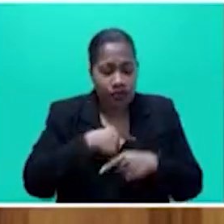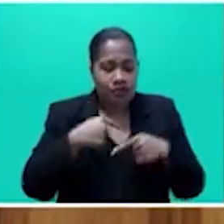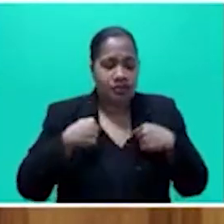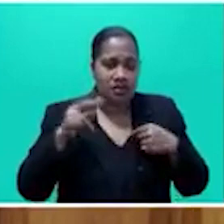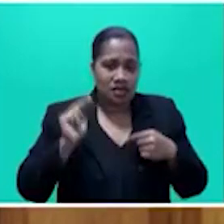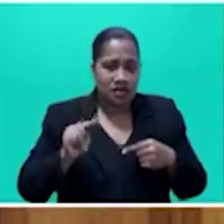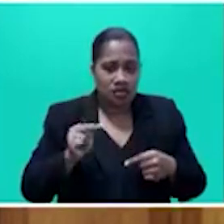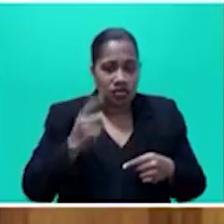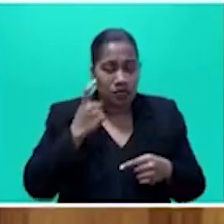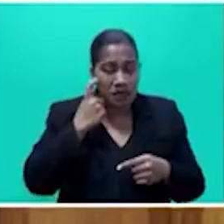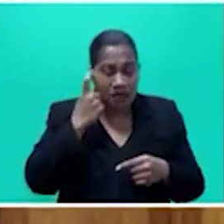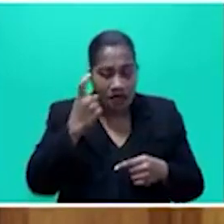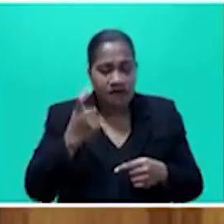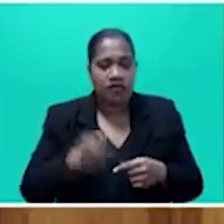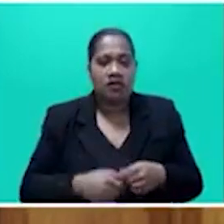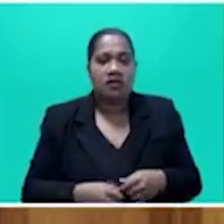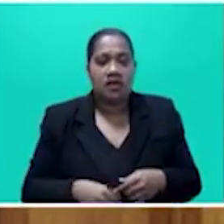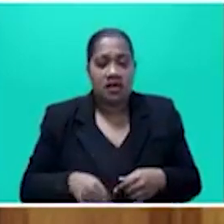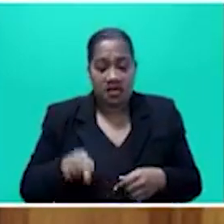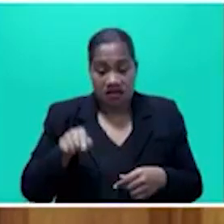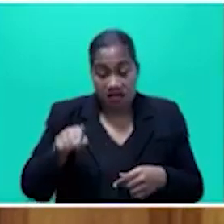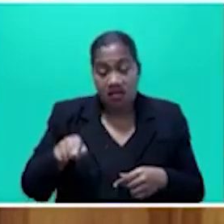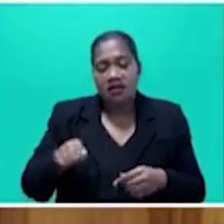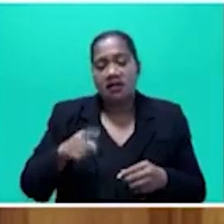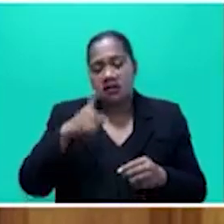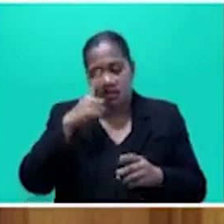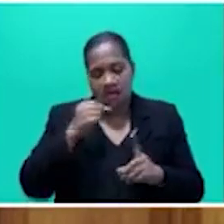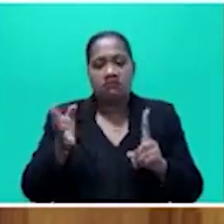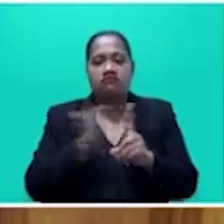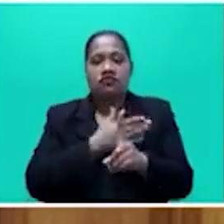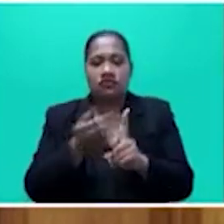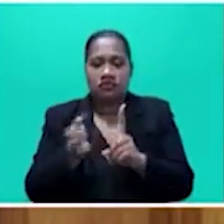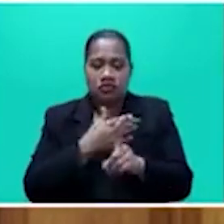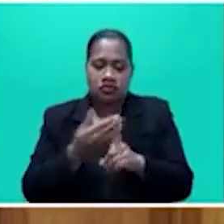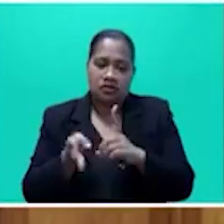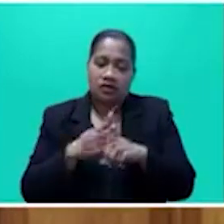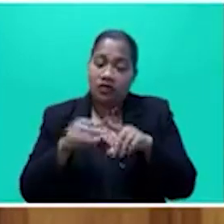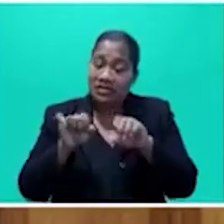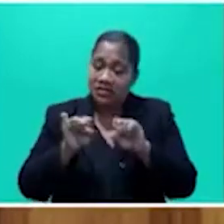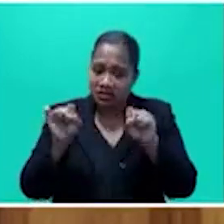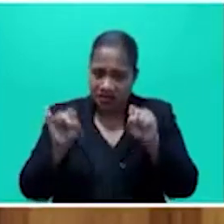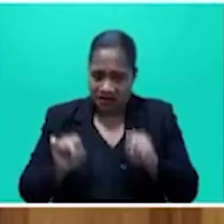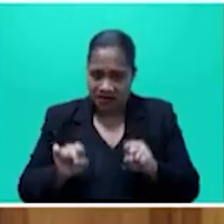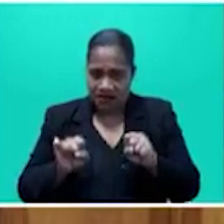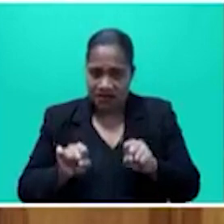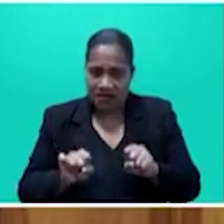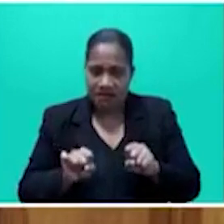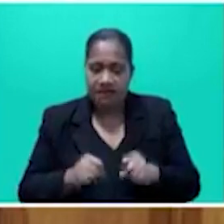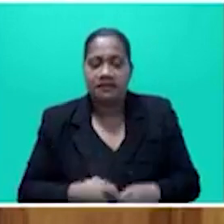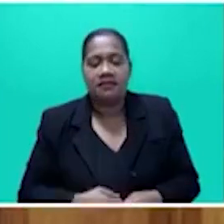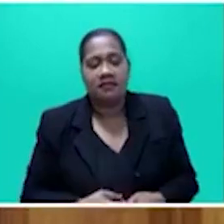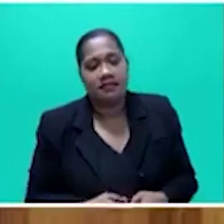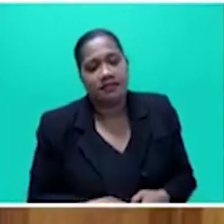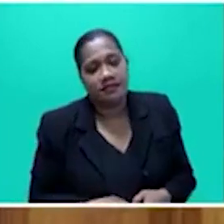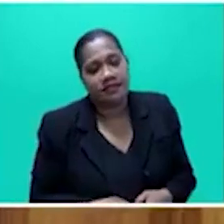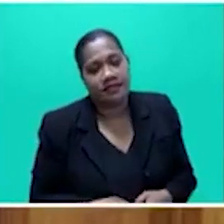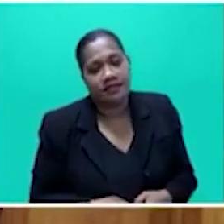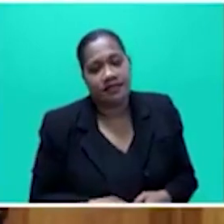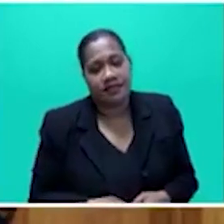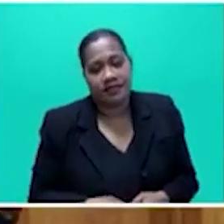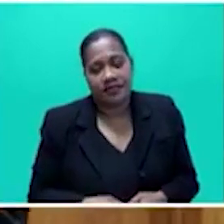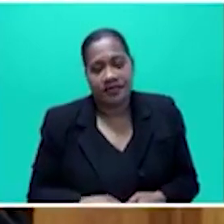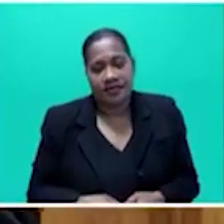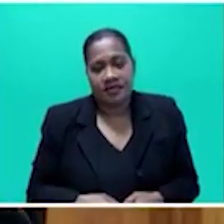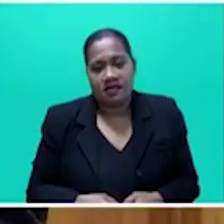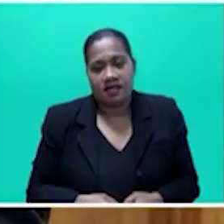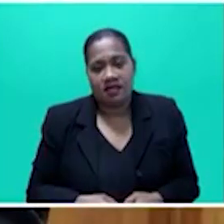to be mindful that there can be abuse of the system, and in the process, compromise the